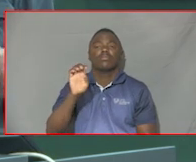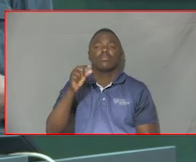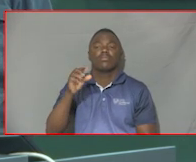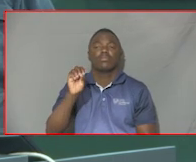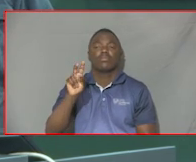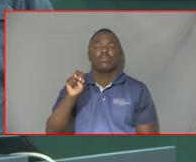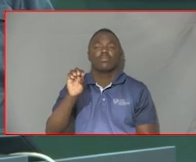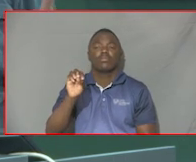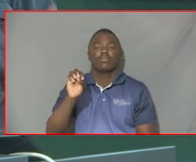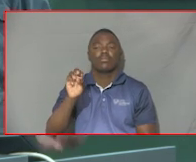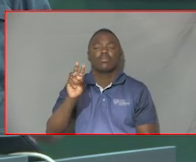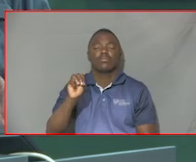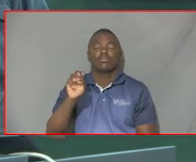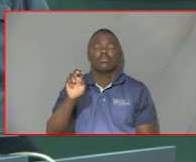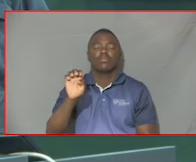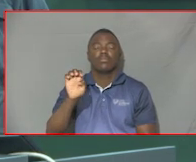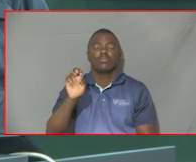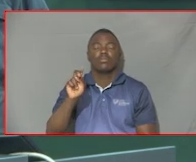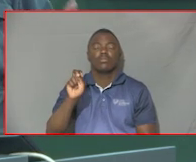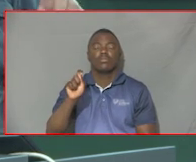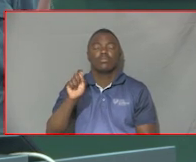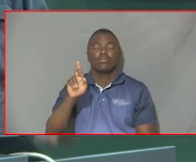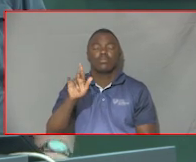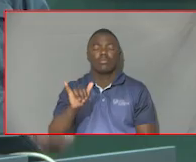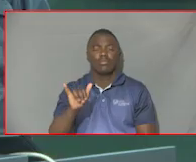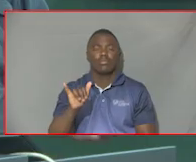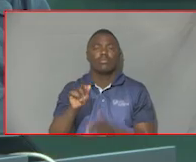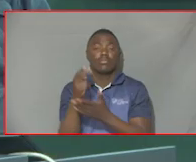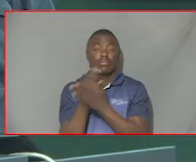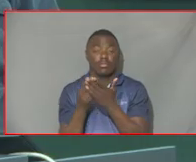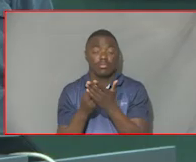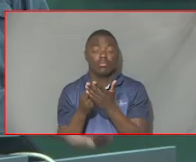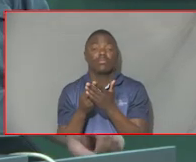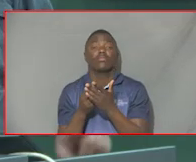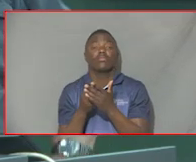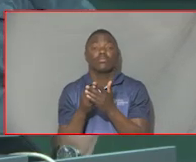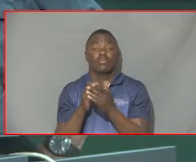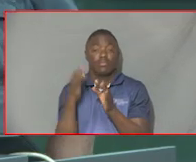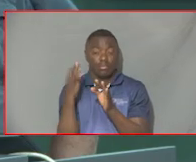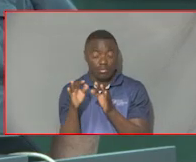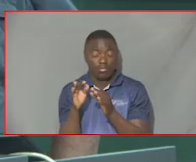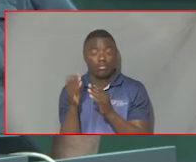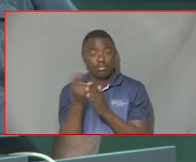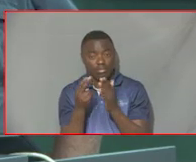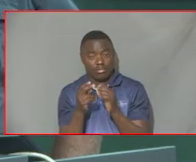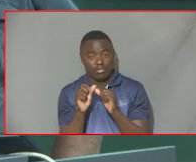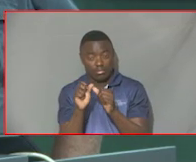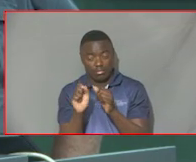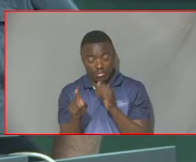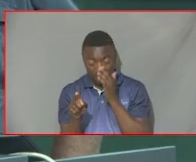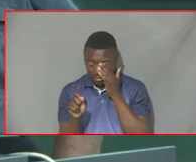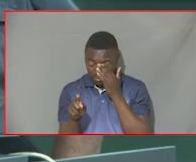usually the diagram that's drawn in a specific quadrant, or you've got to draw the diagram in a specific quadrant. You will be